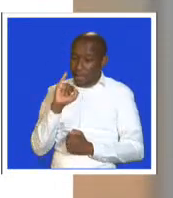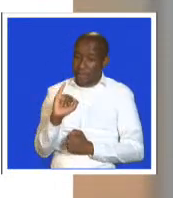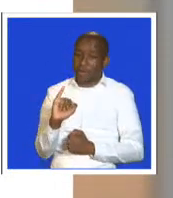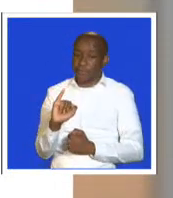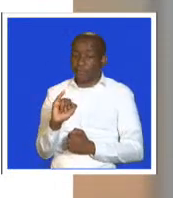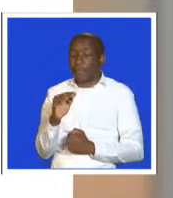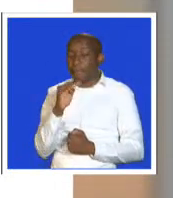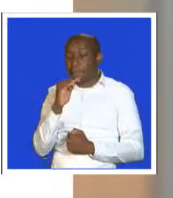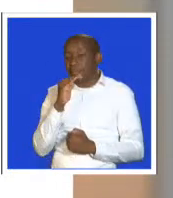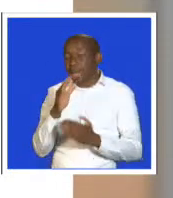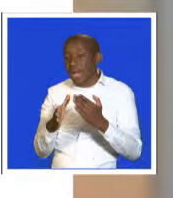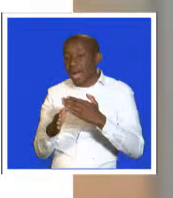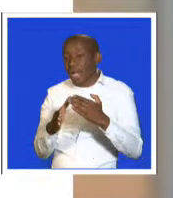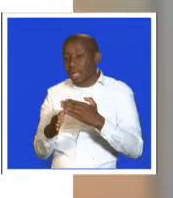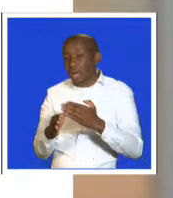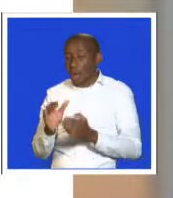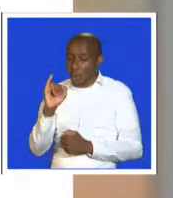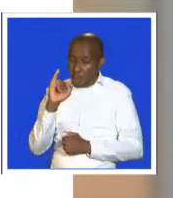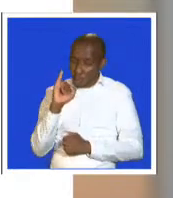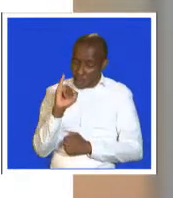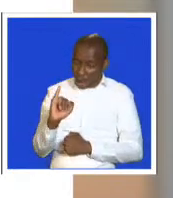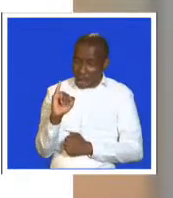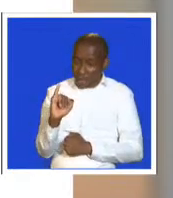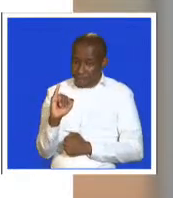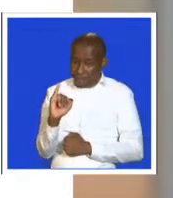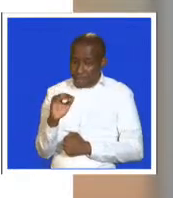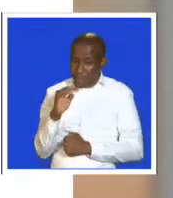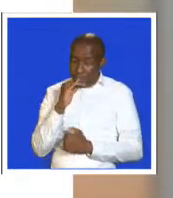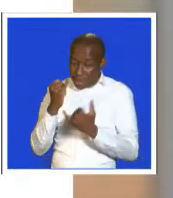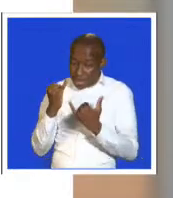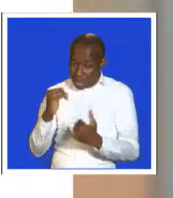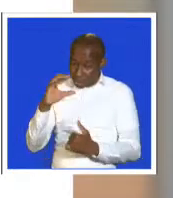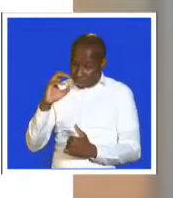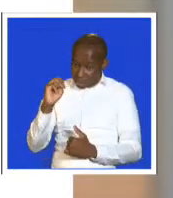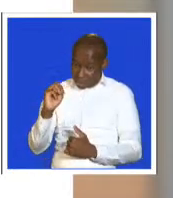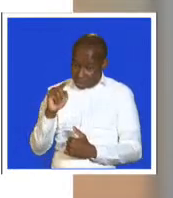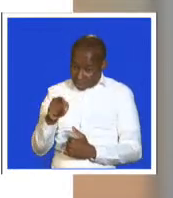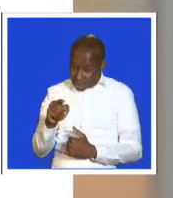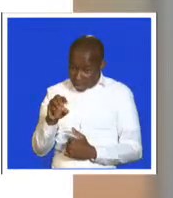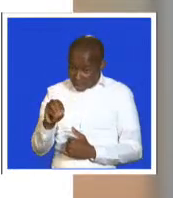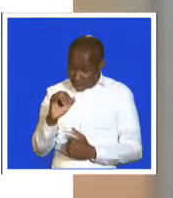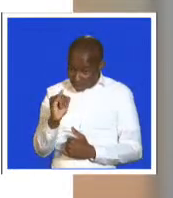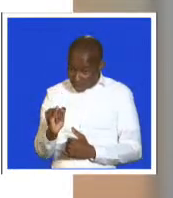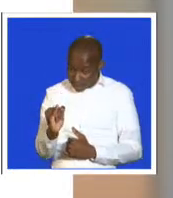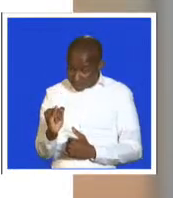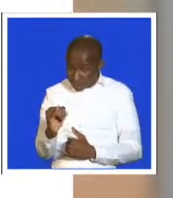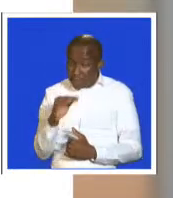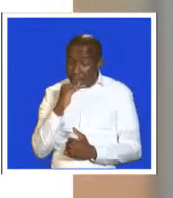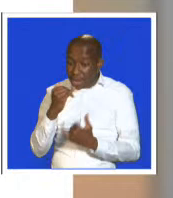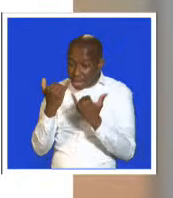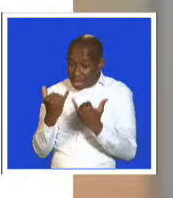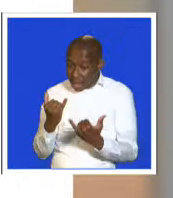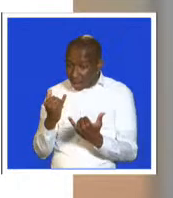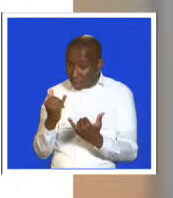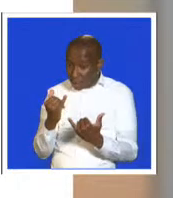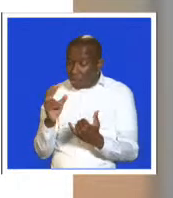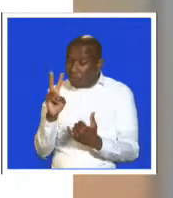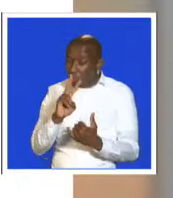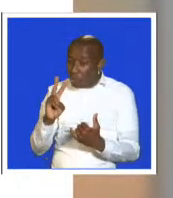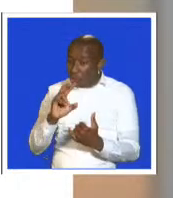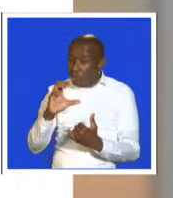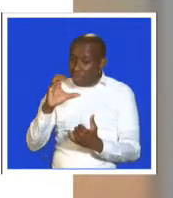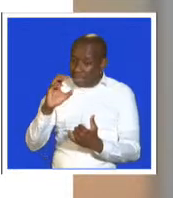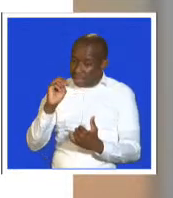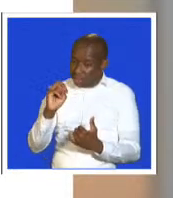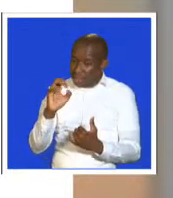that will give us 1. And since the 1 here is in centimeters, so our volume is going to be in